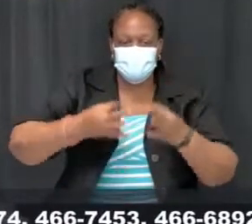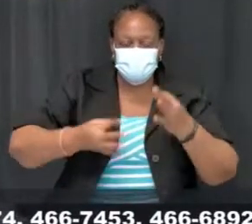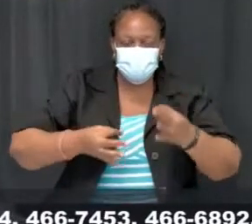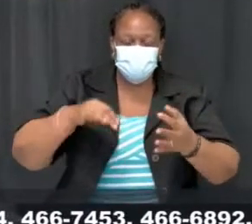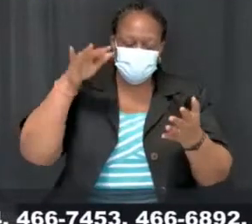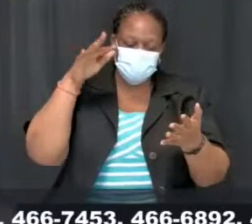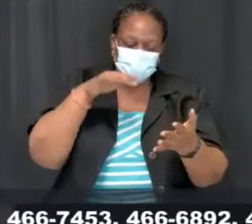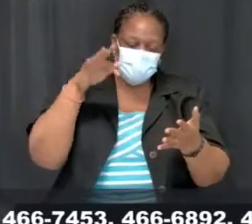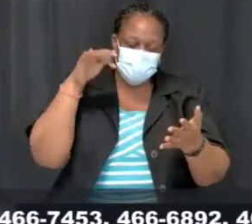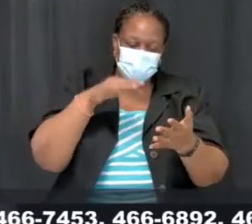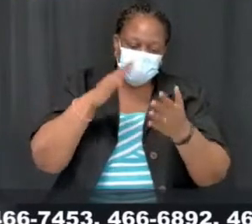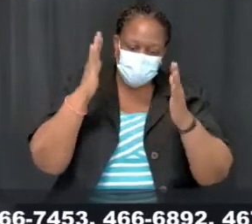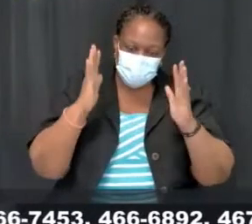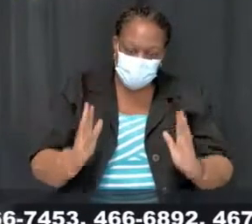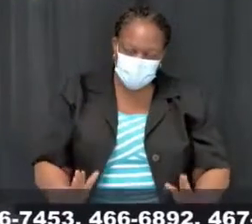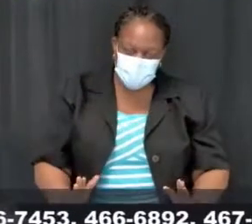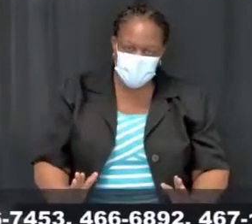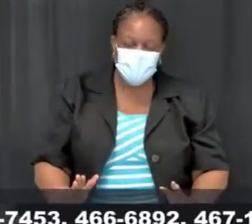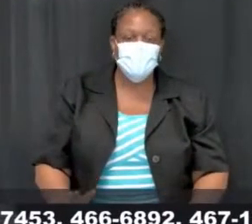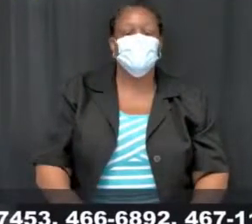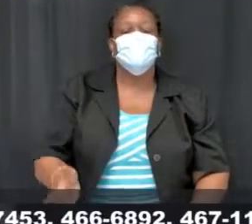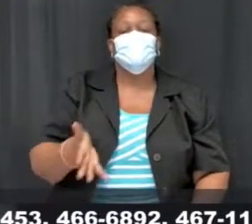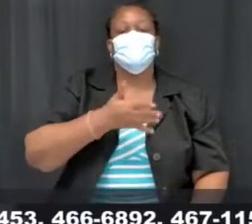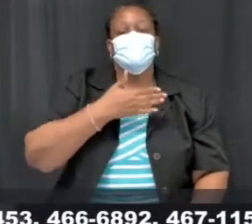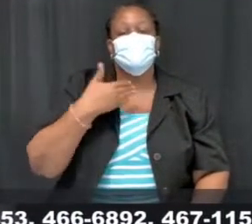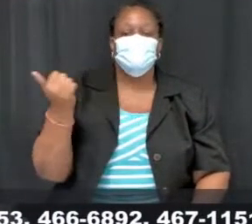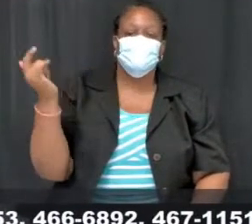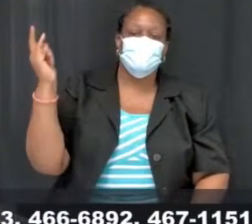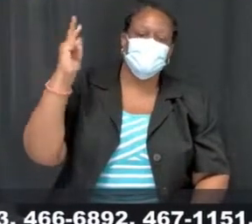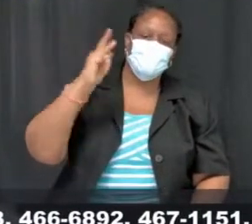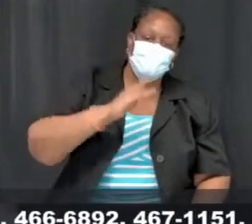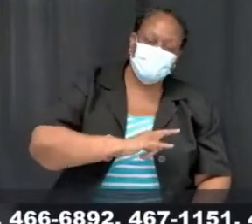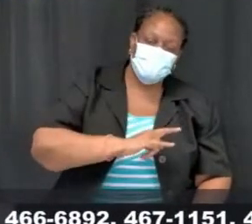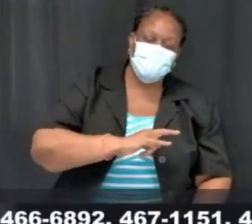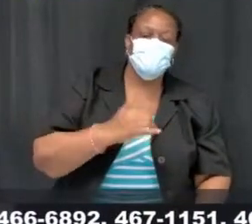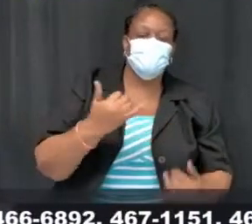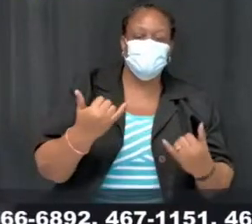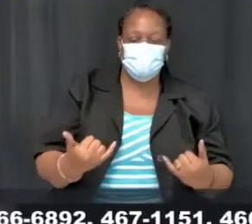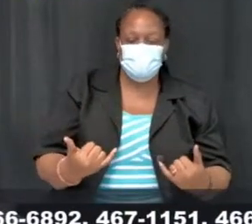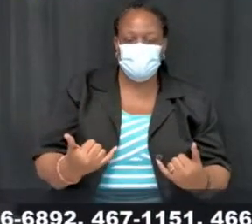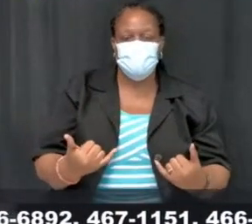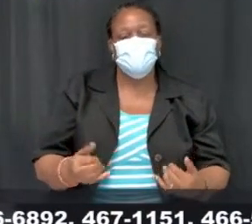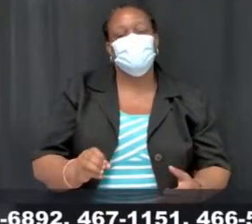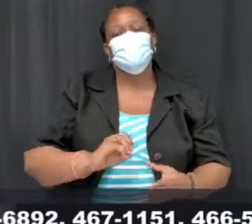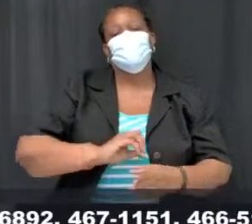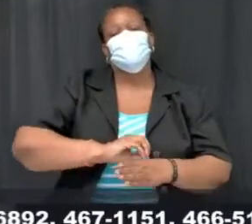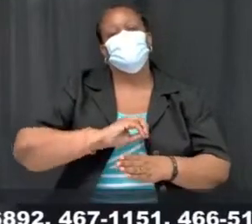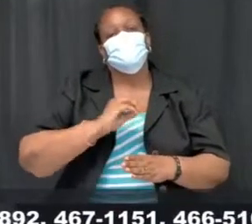it, and it's done on a case-by-case basis. So it's not an automatic